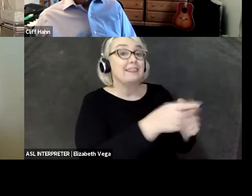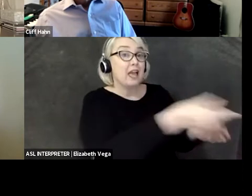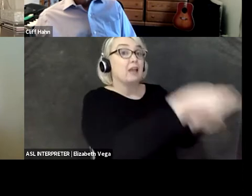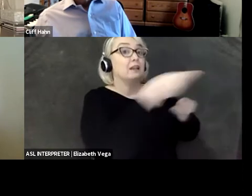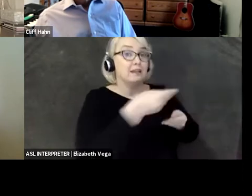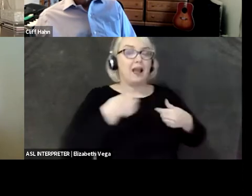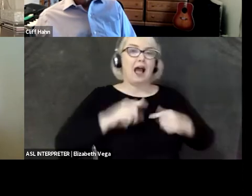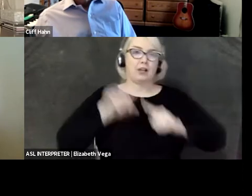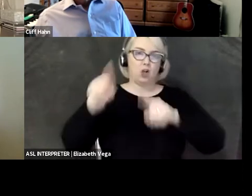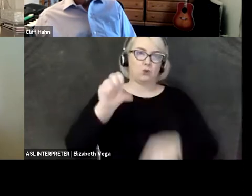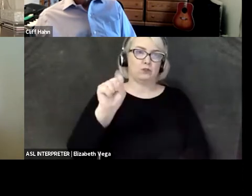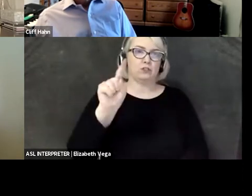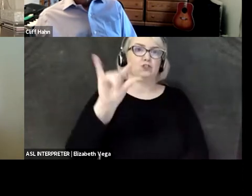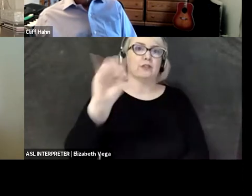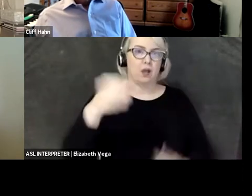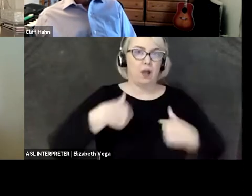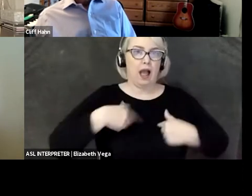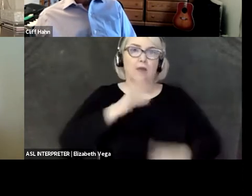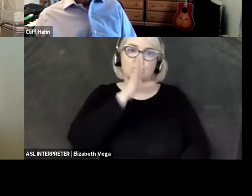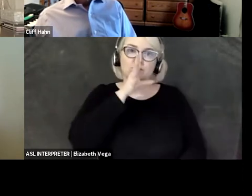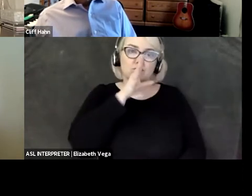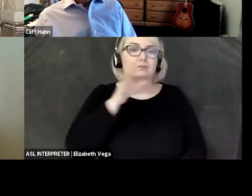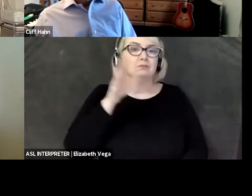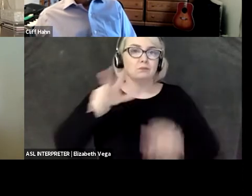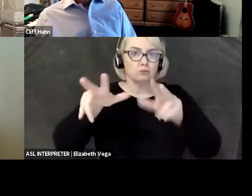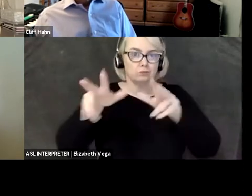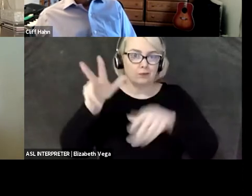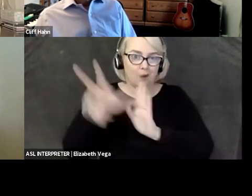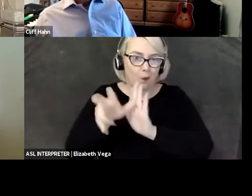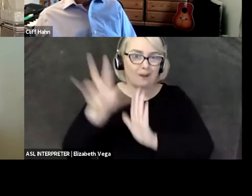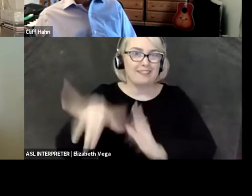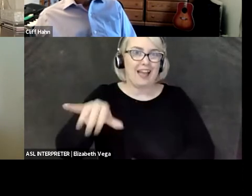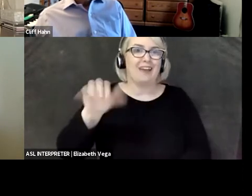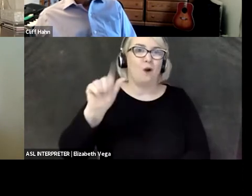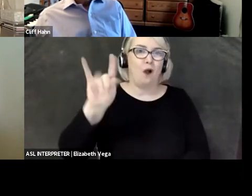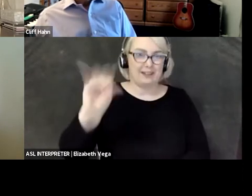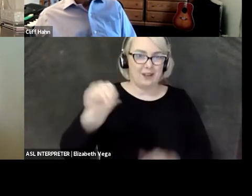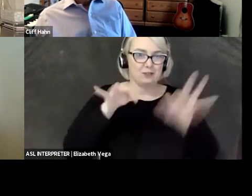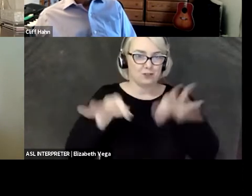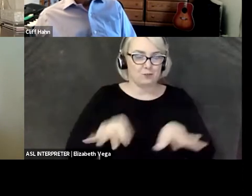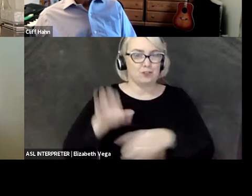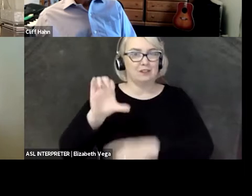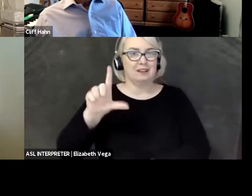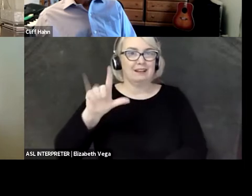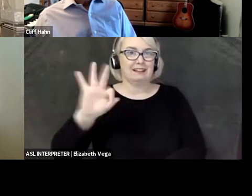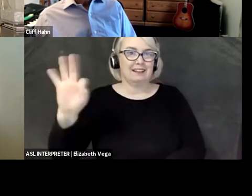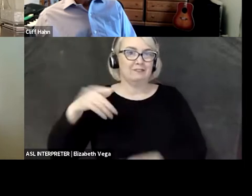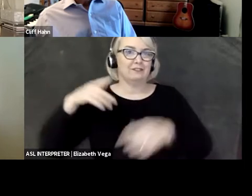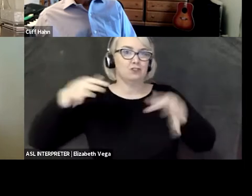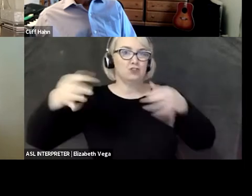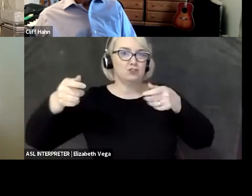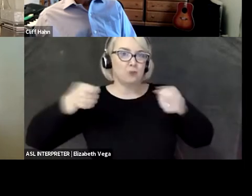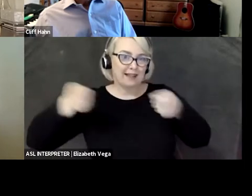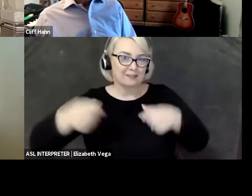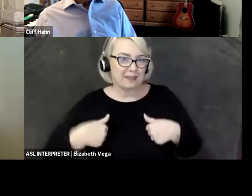studio recording the audio description. And Cliff, of course, is directing me, and then we are editing it and mixing it